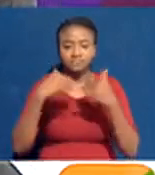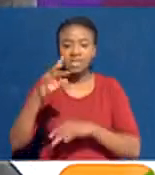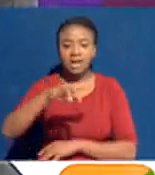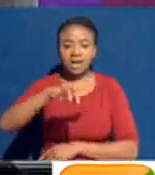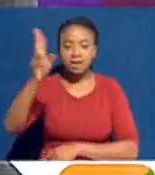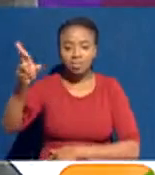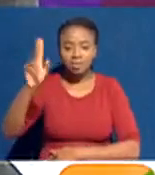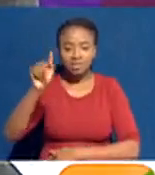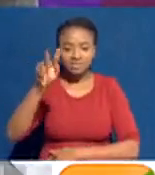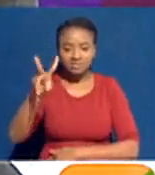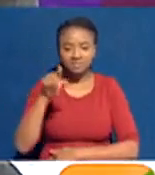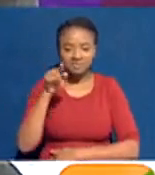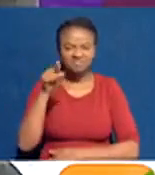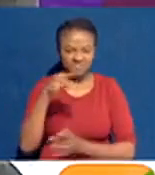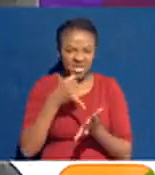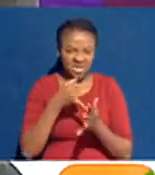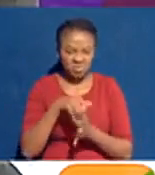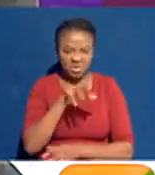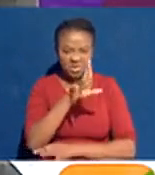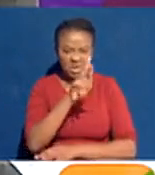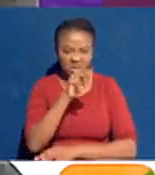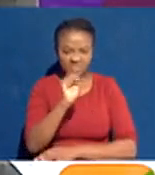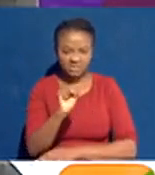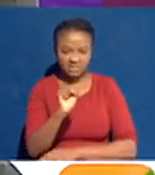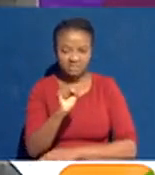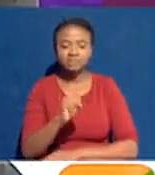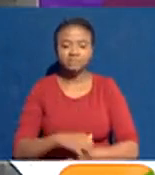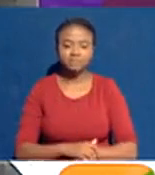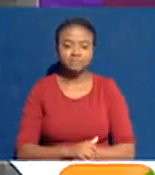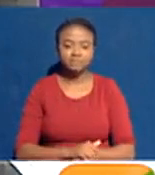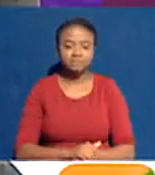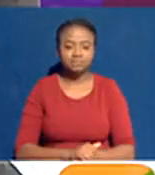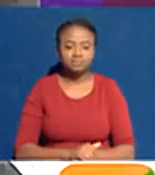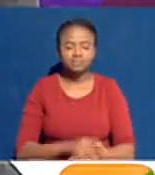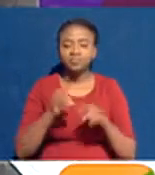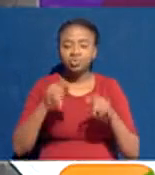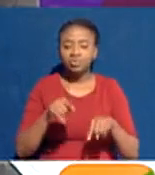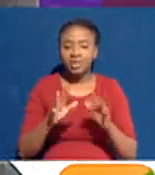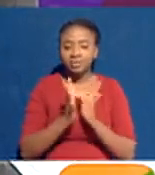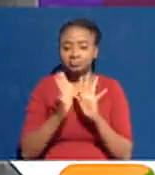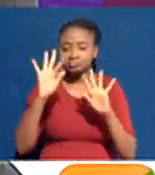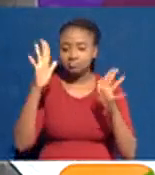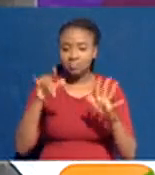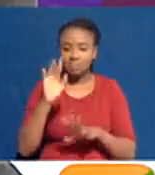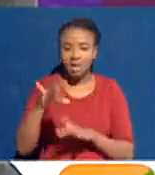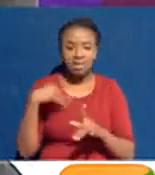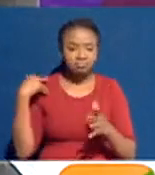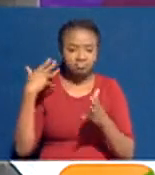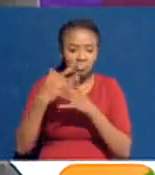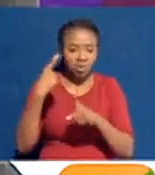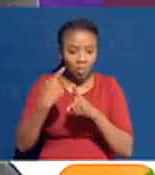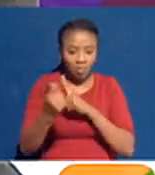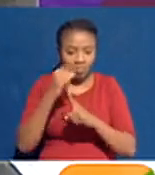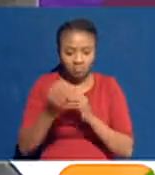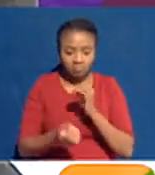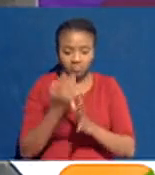Ramogi TV, one of the stations under the Royal Media Services stable, today culminated its first anniversary celebrations by attending